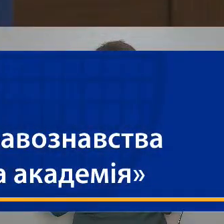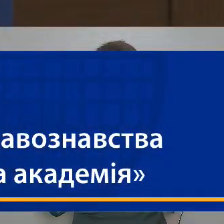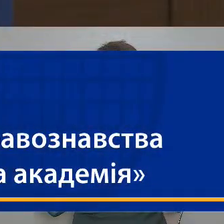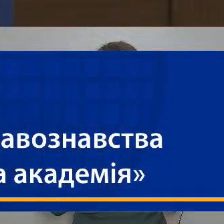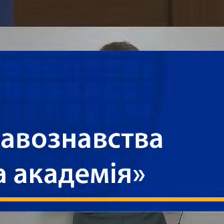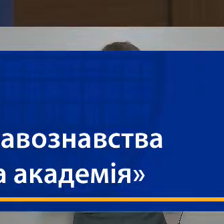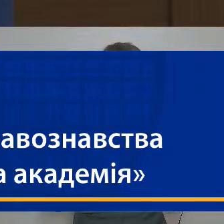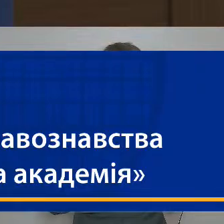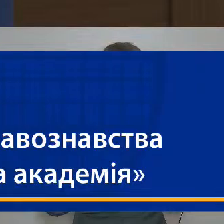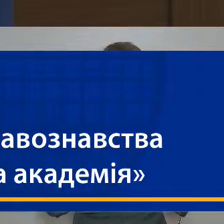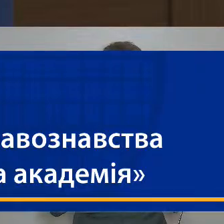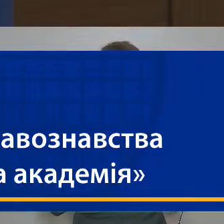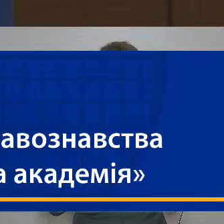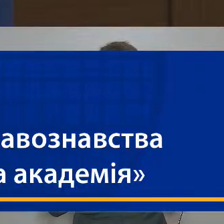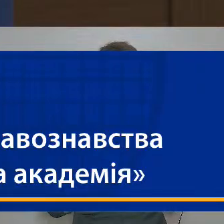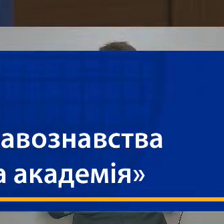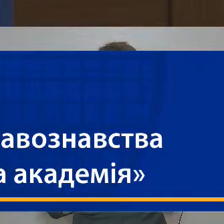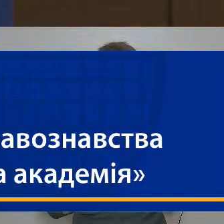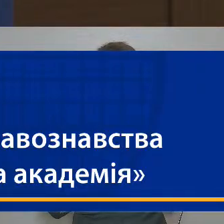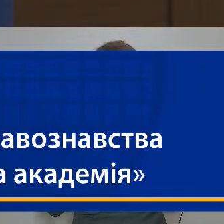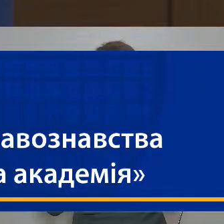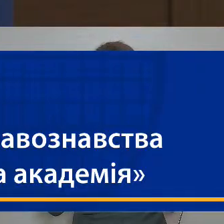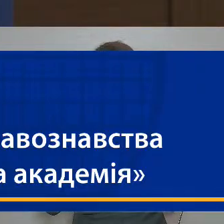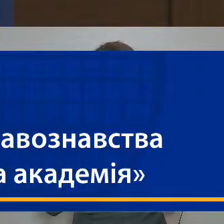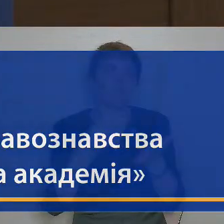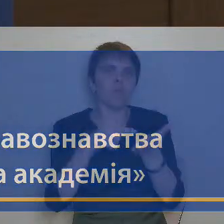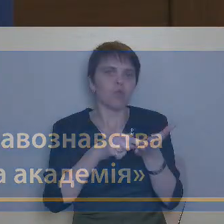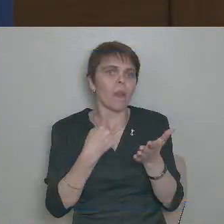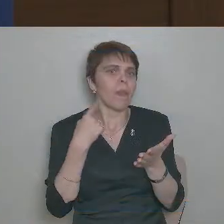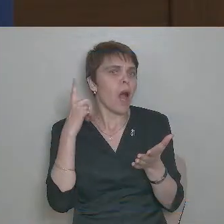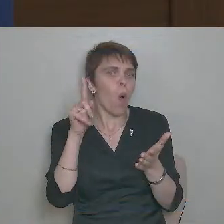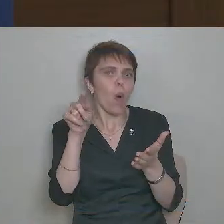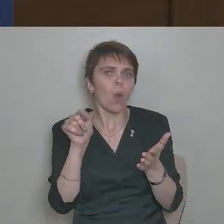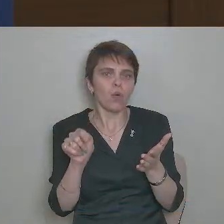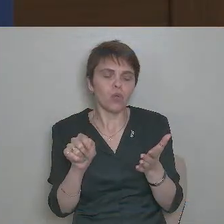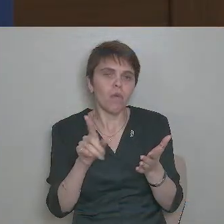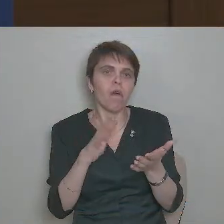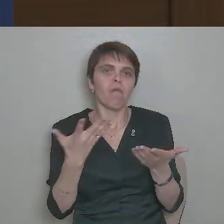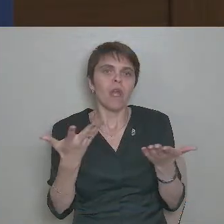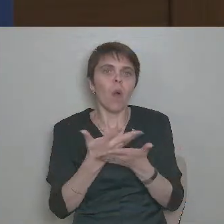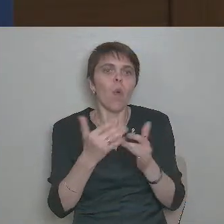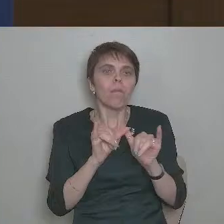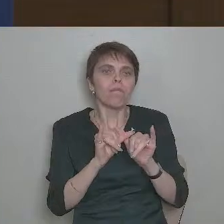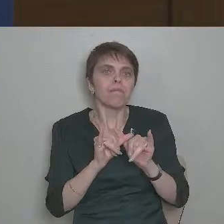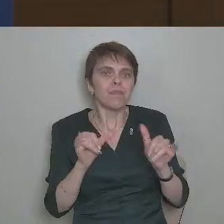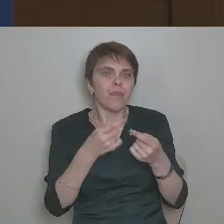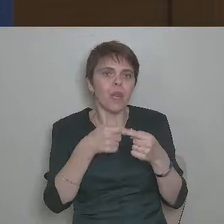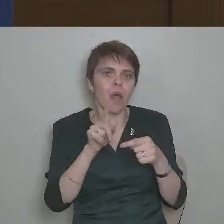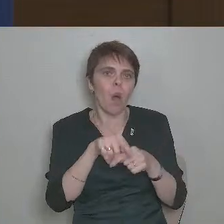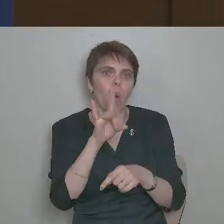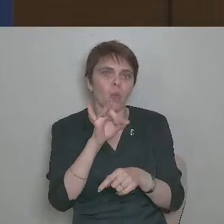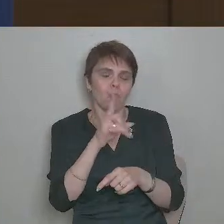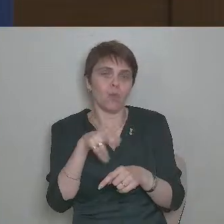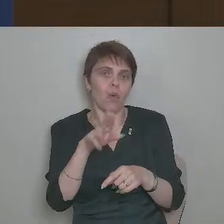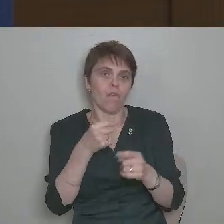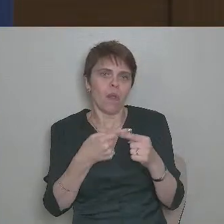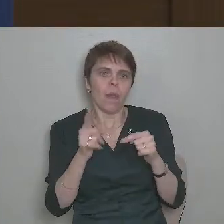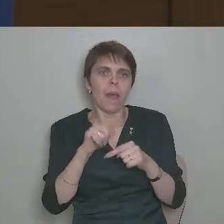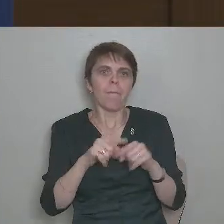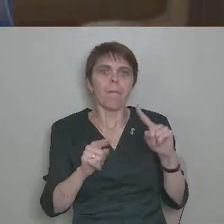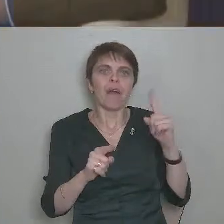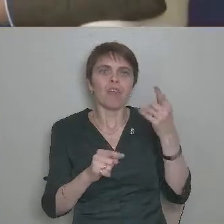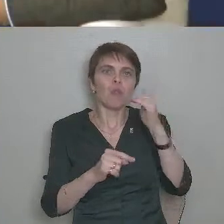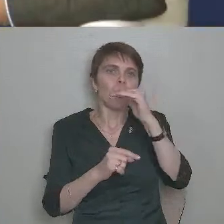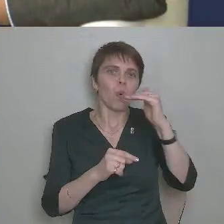lifesaver for the parties to participate in the elections. But on the other hand, on the flip side of it, well,